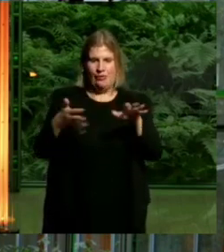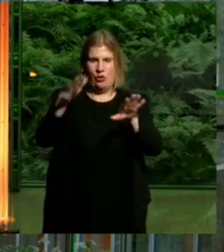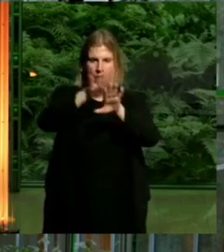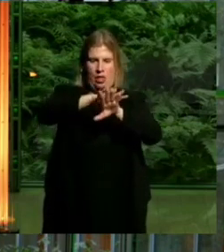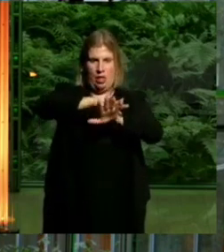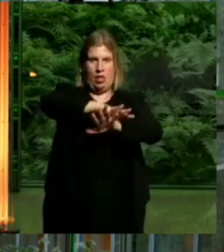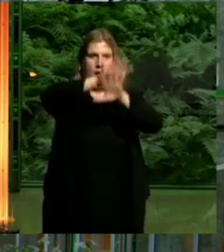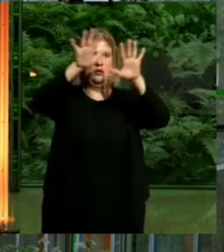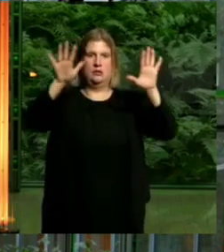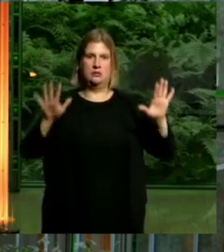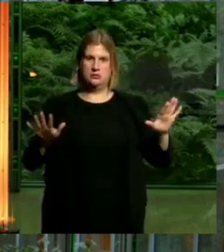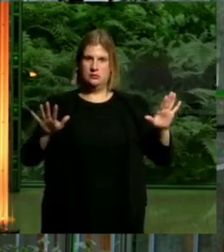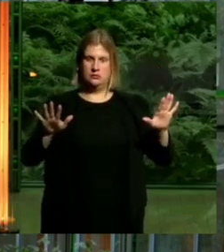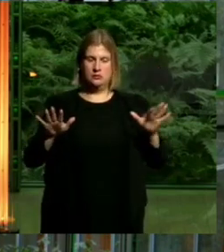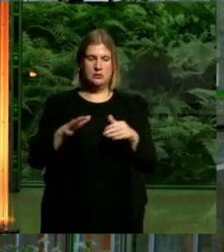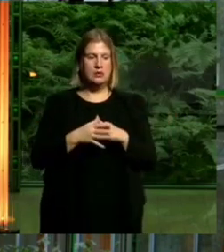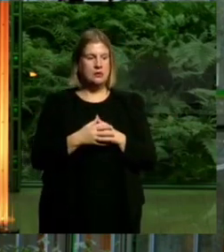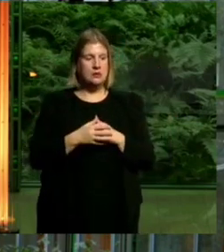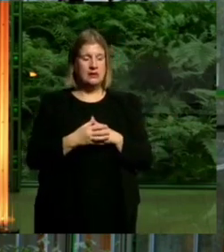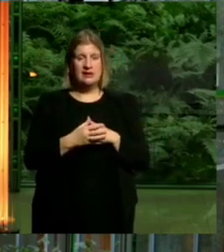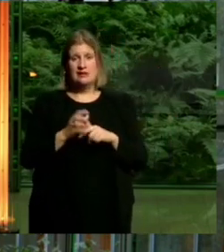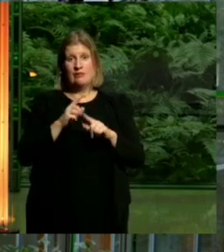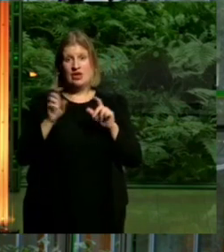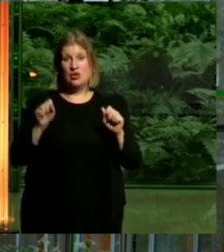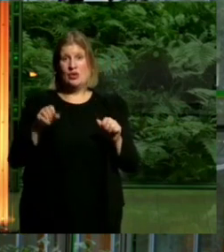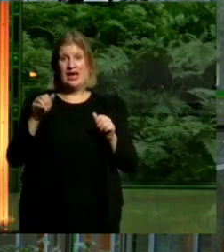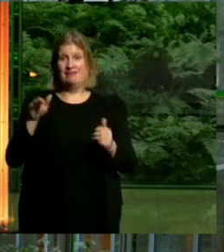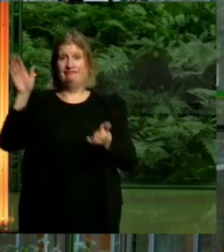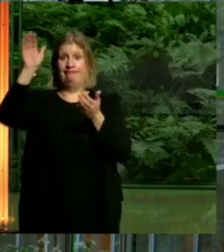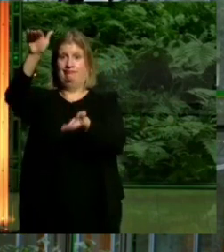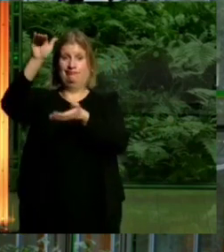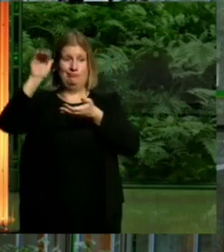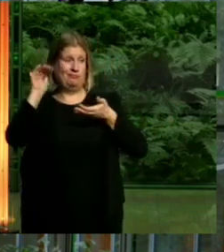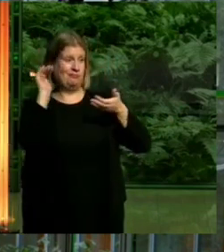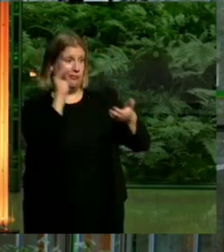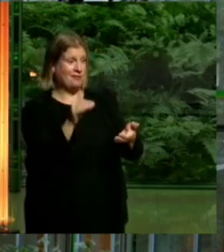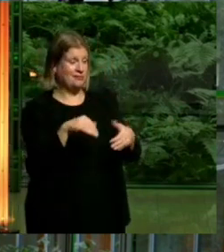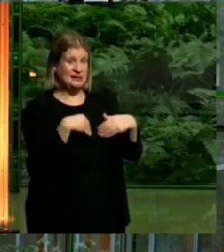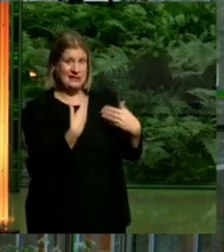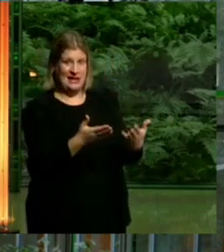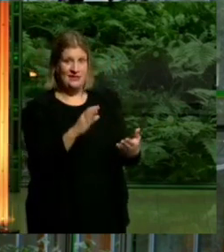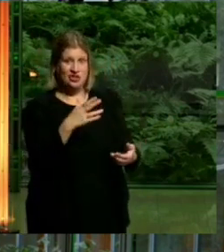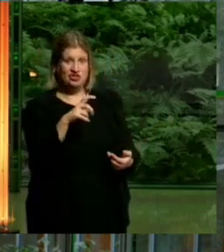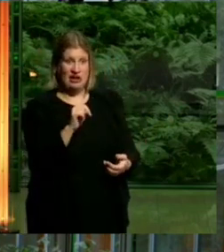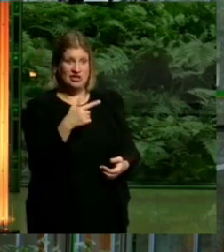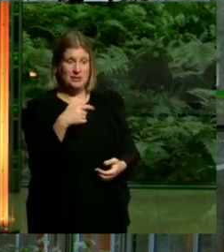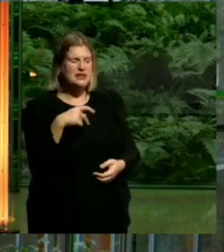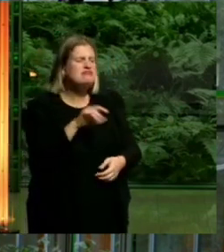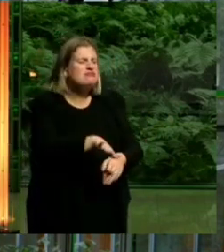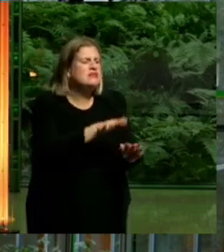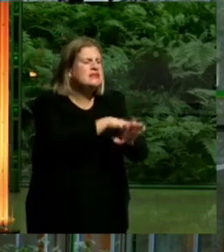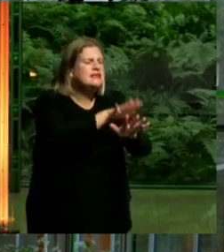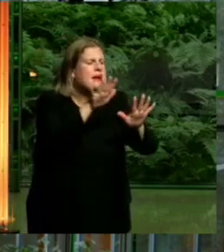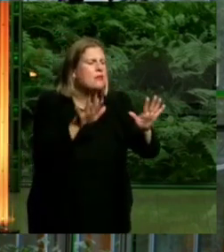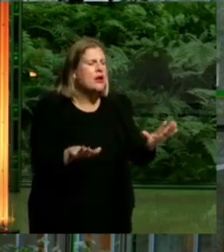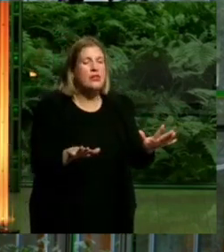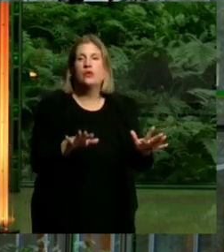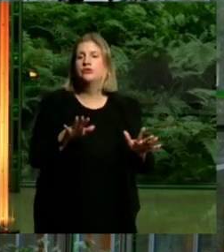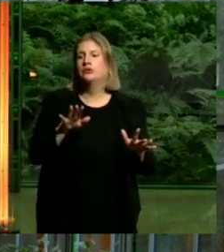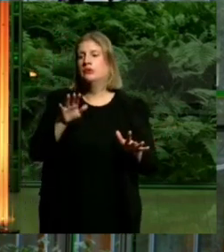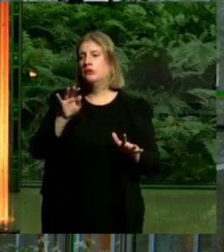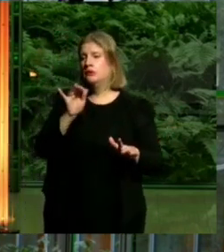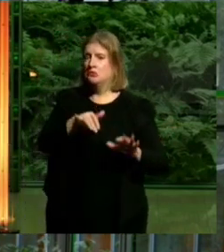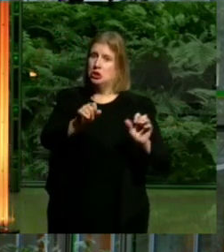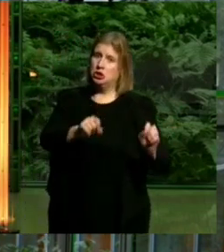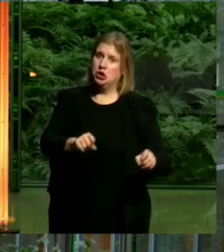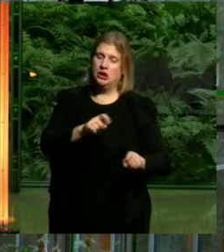Now, one thing you could do is you could literally just give it to ChatGPT and say, hey, separate these out. Probably could do a good job. But I want to use the same